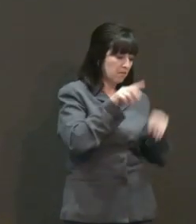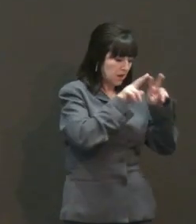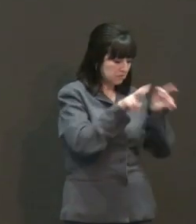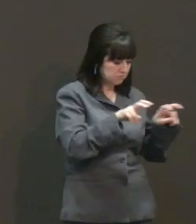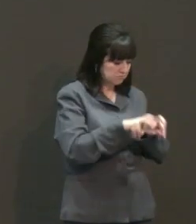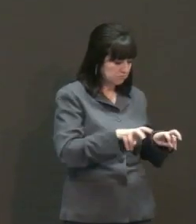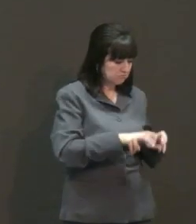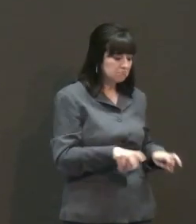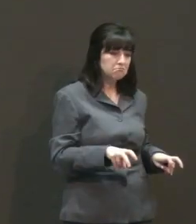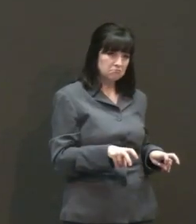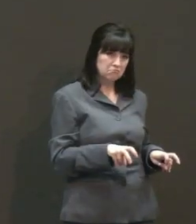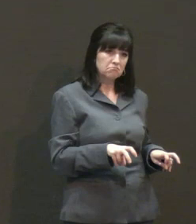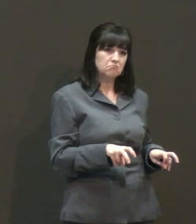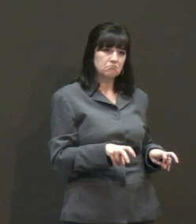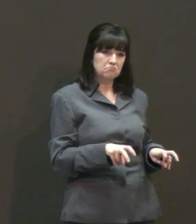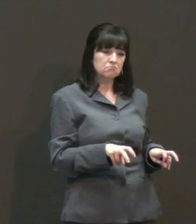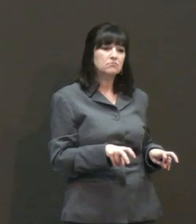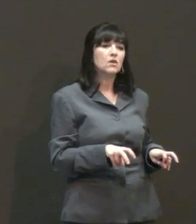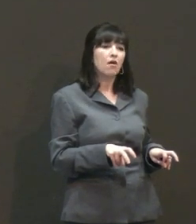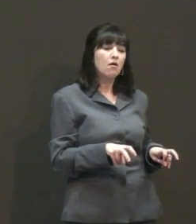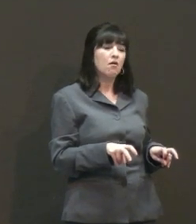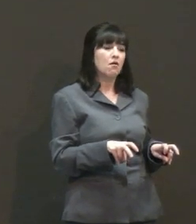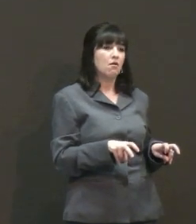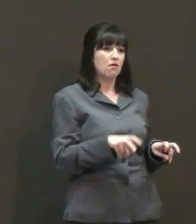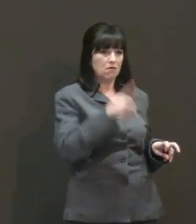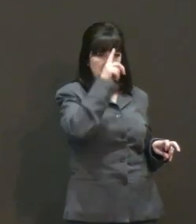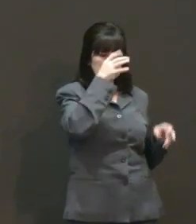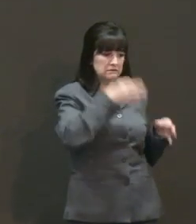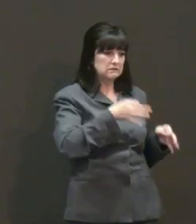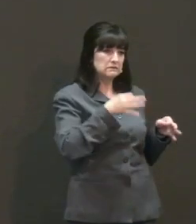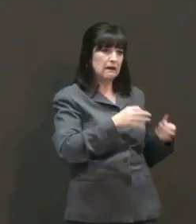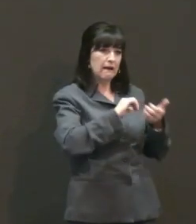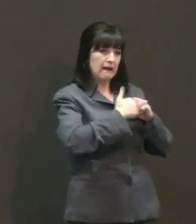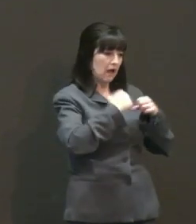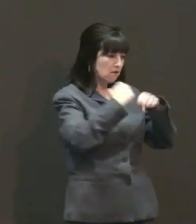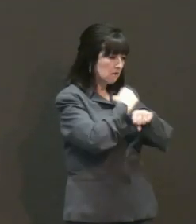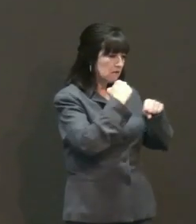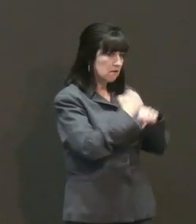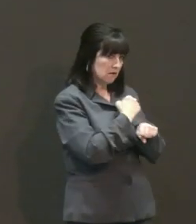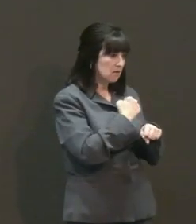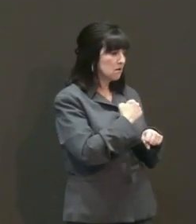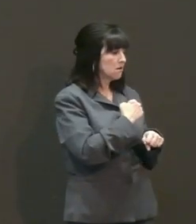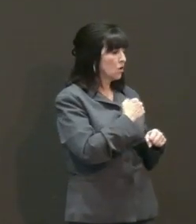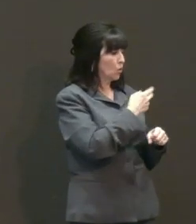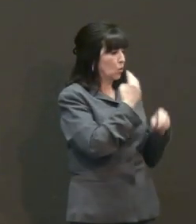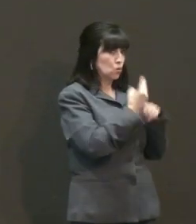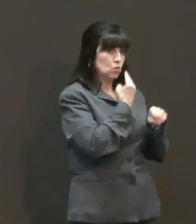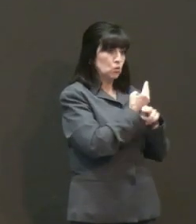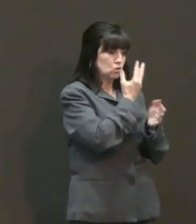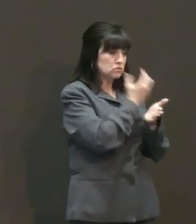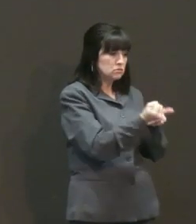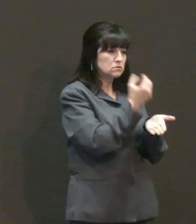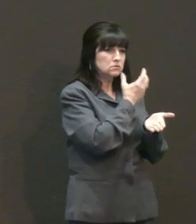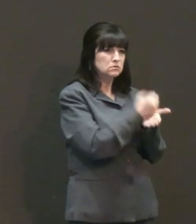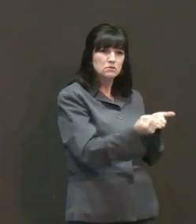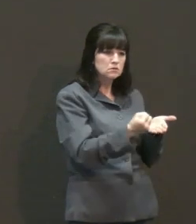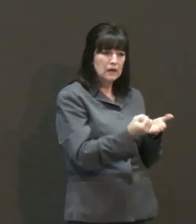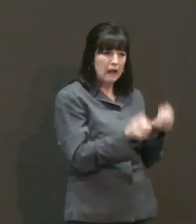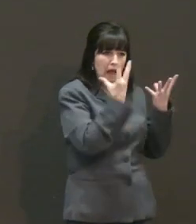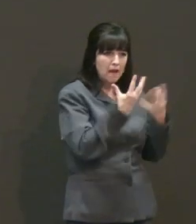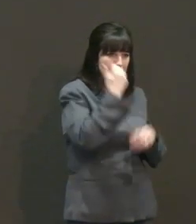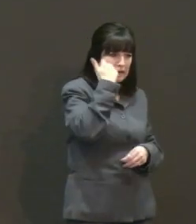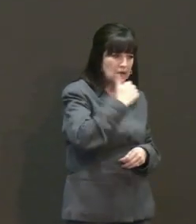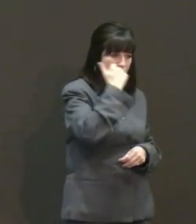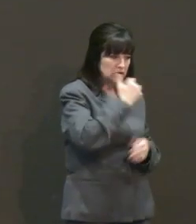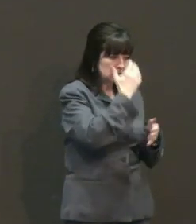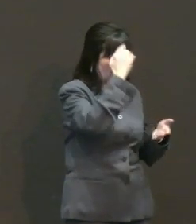updated burn rates to our federal partners just about every day, and from there, that's where we then